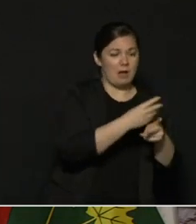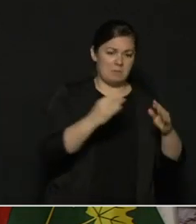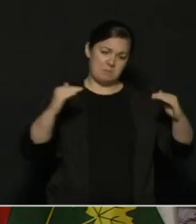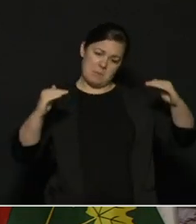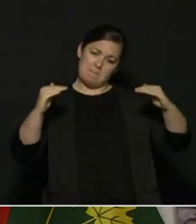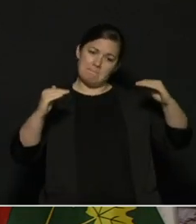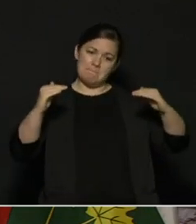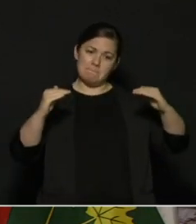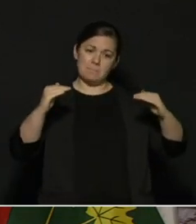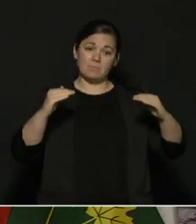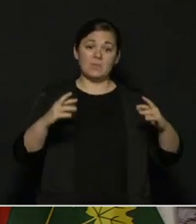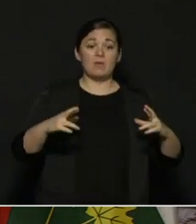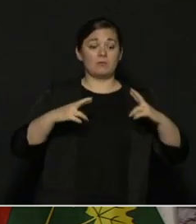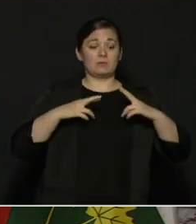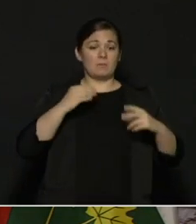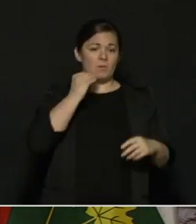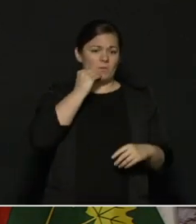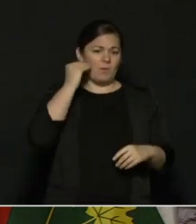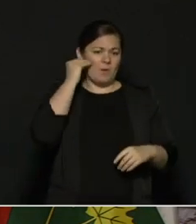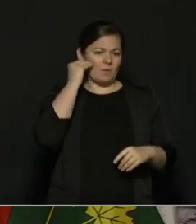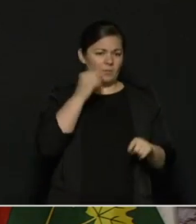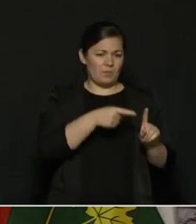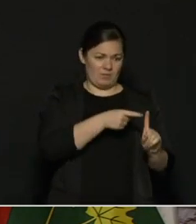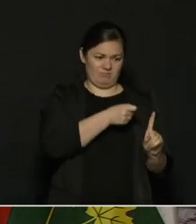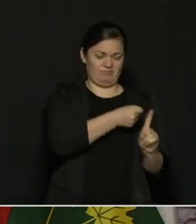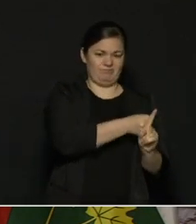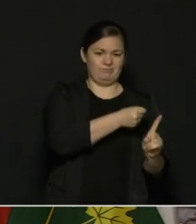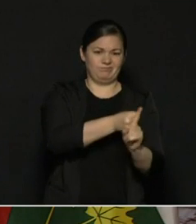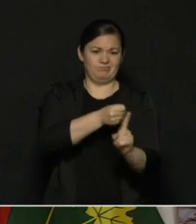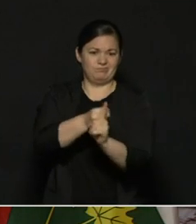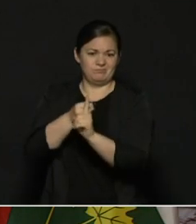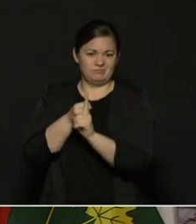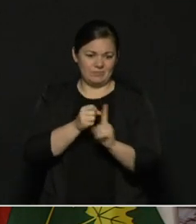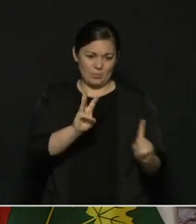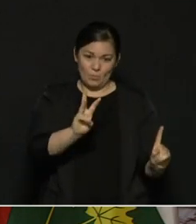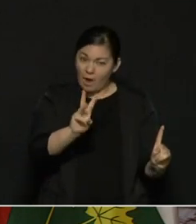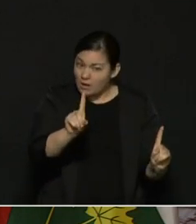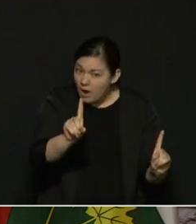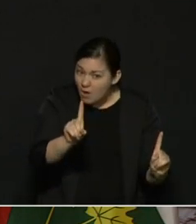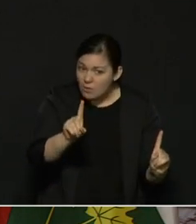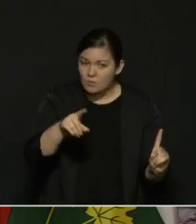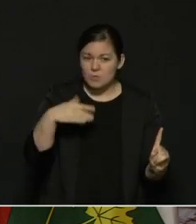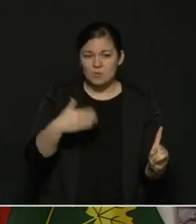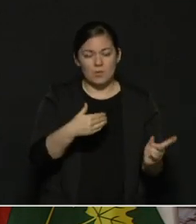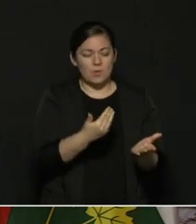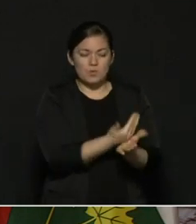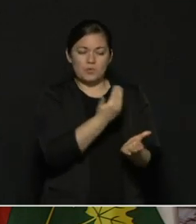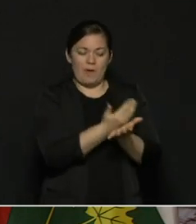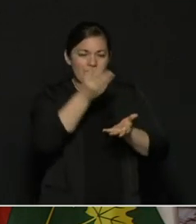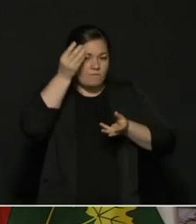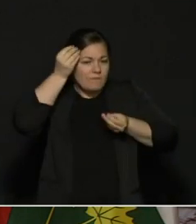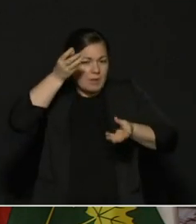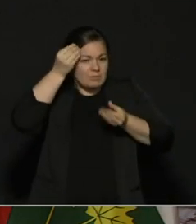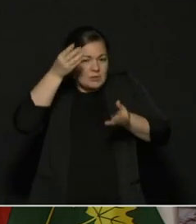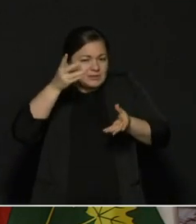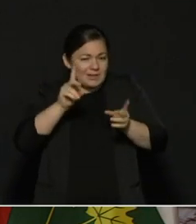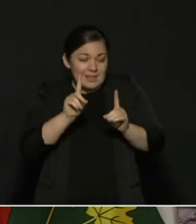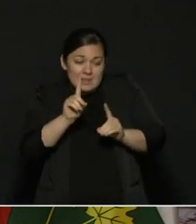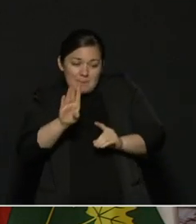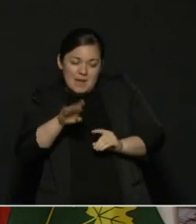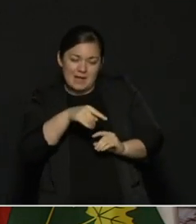an outbreak. And again, some of these numbers are still being clarified because it's a new system for them. We have